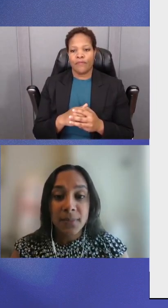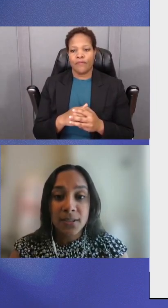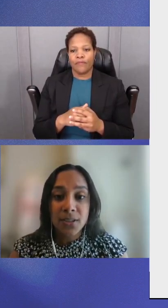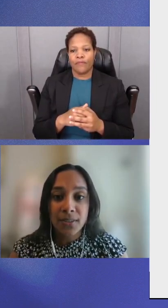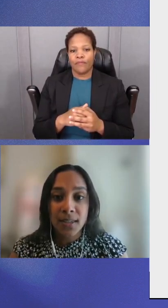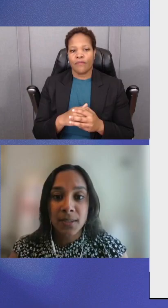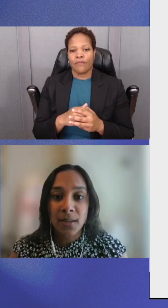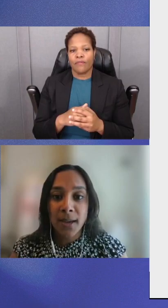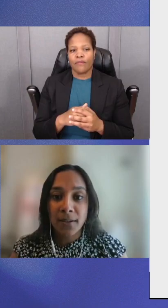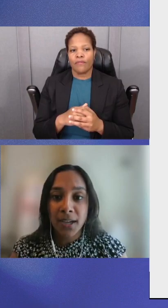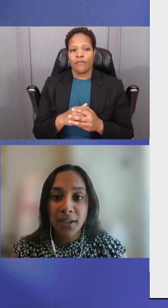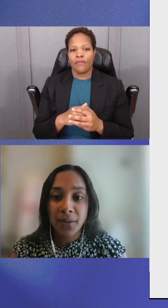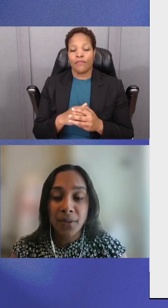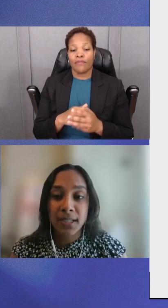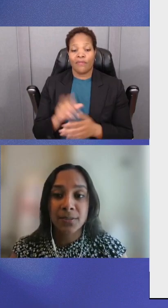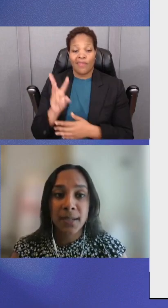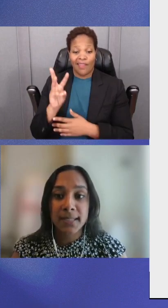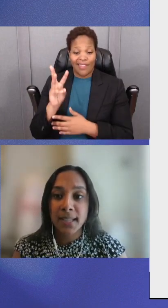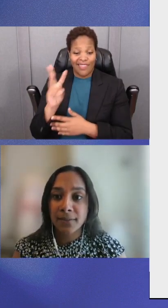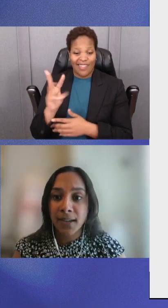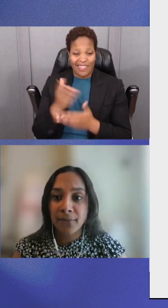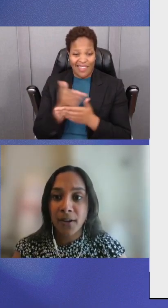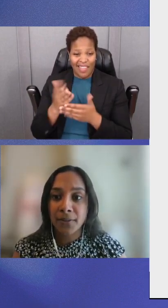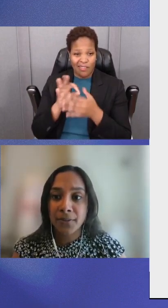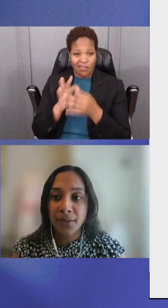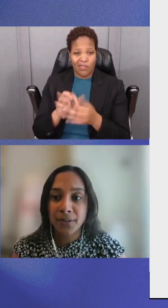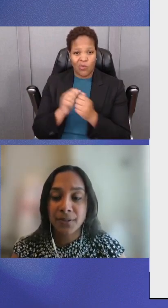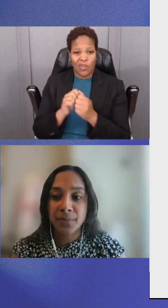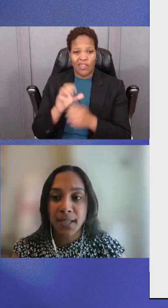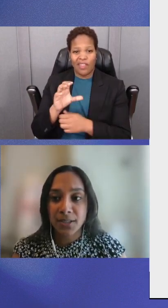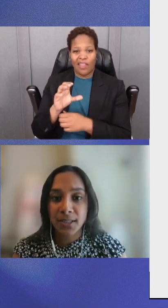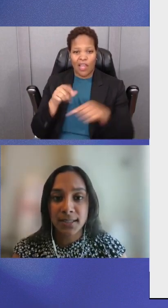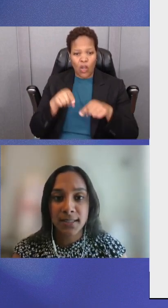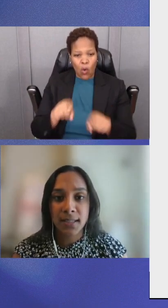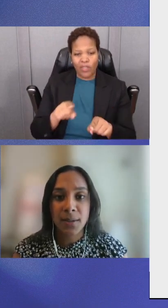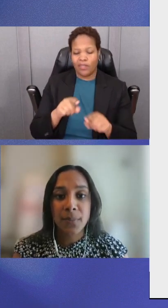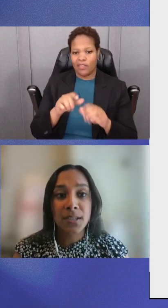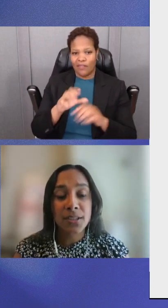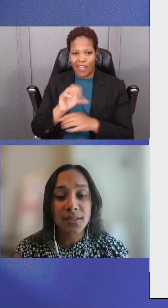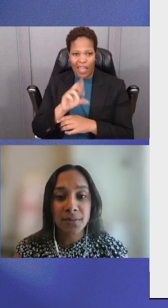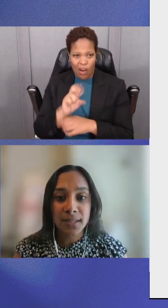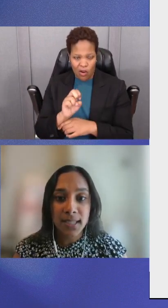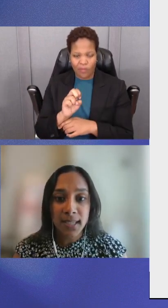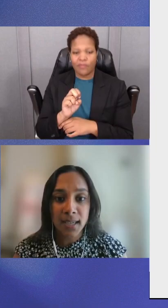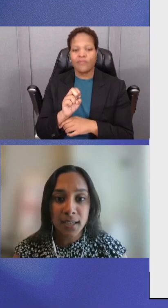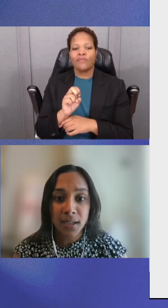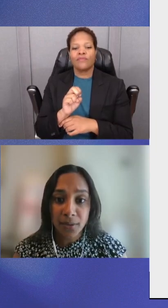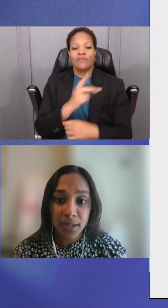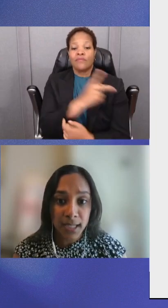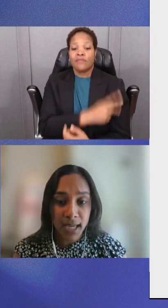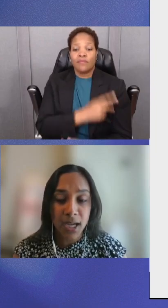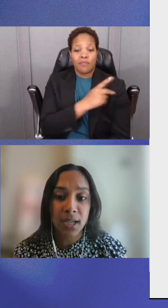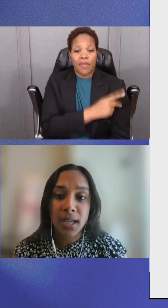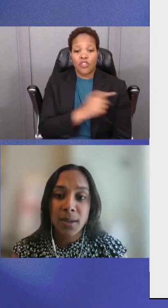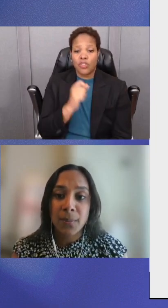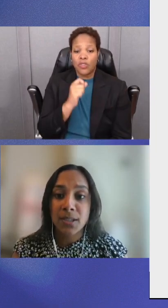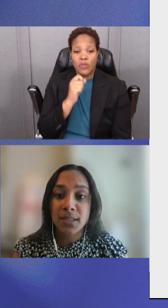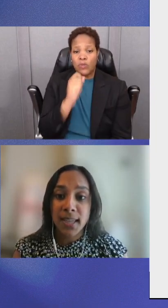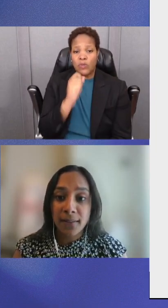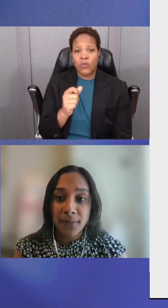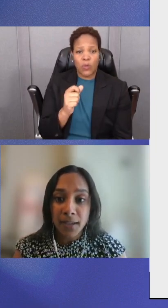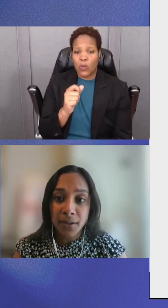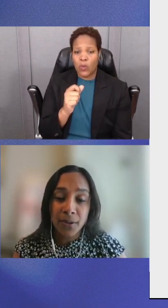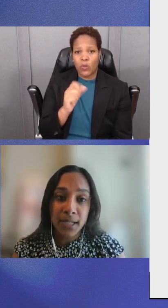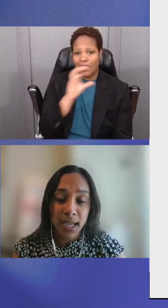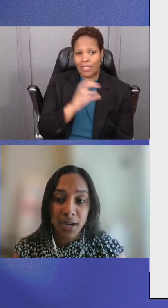Six major themes about care concordance were identified following the focus group sessions. Patients don't seek concordant care. Patients